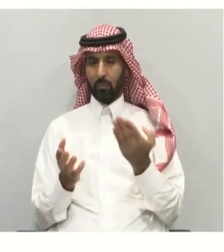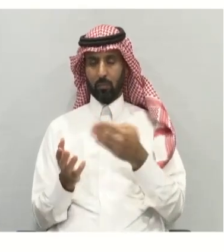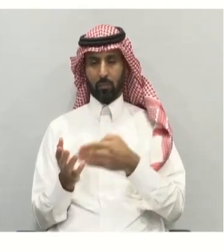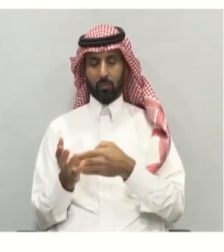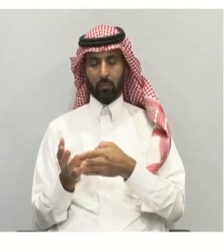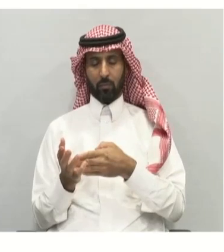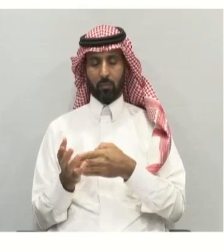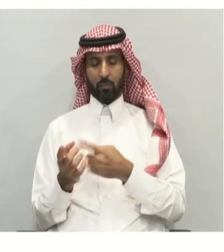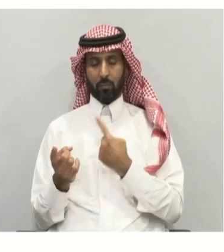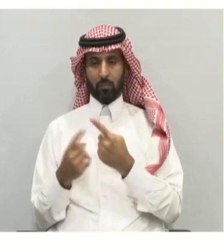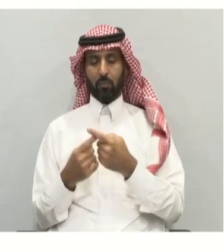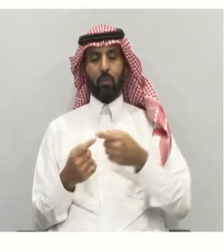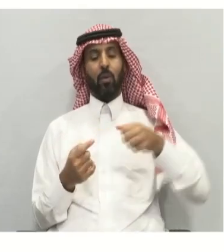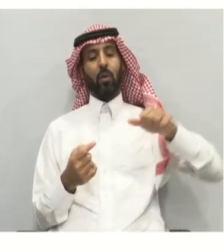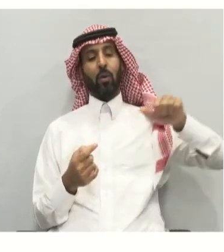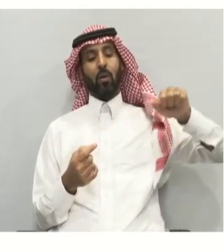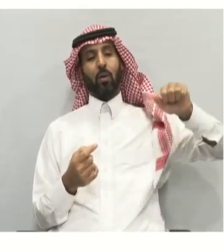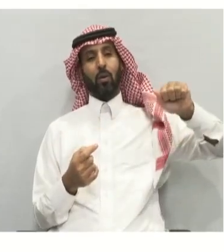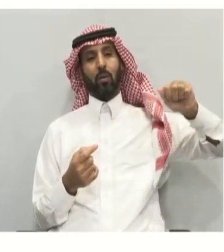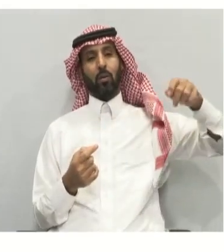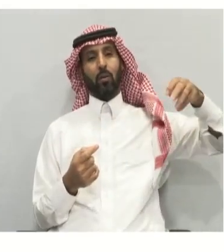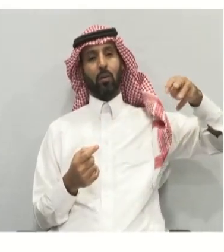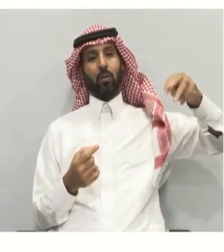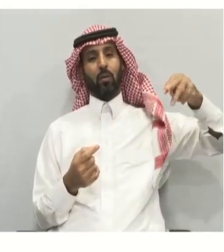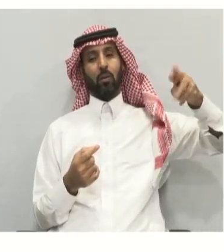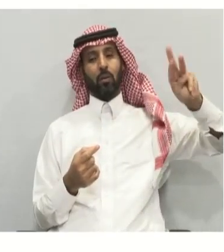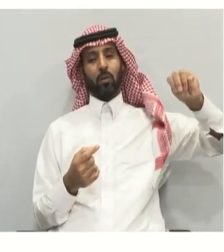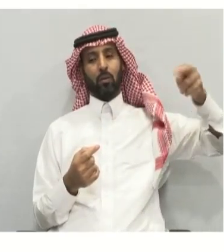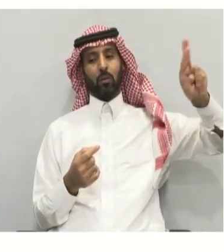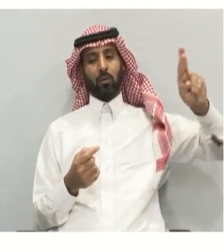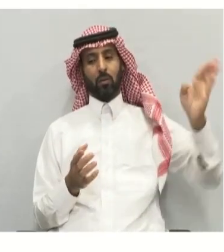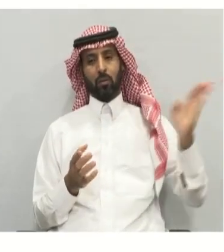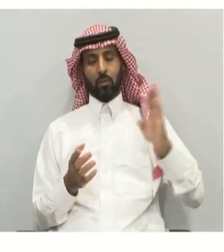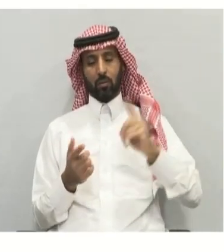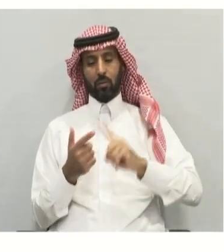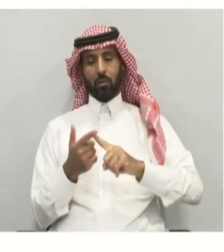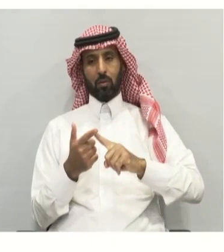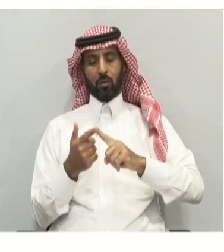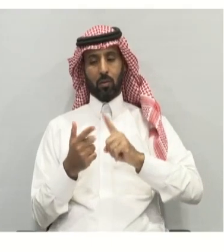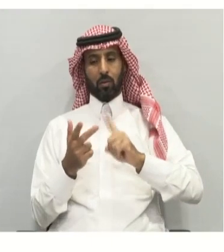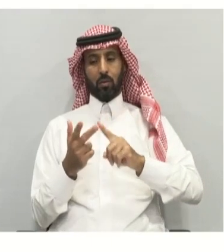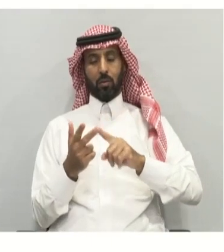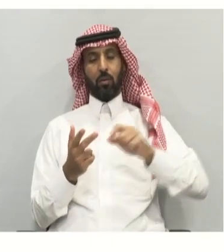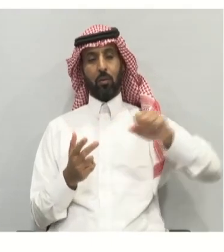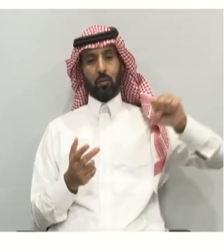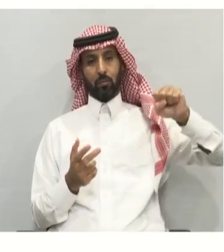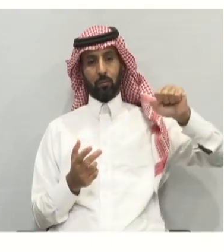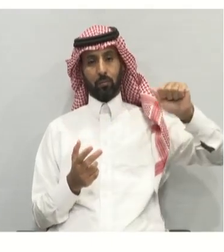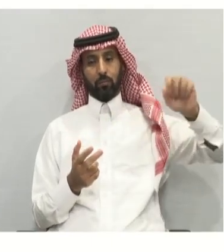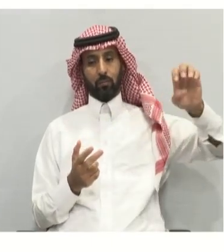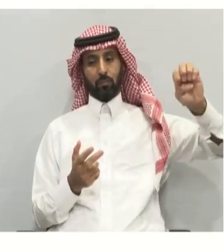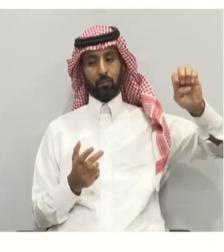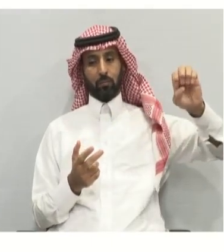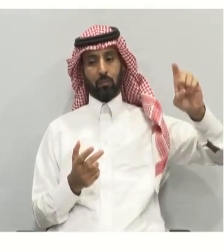conversation between Amr and Said, when each one of them talk about their plans, and